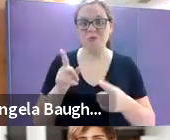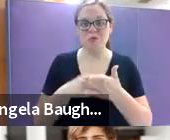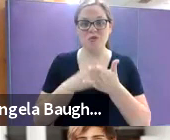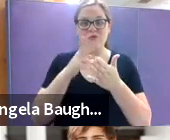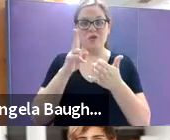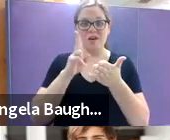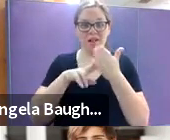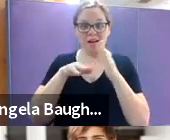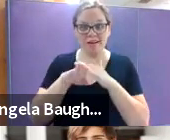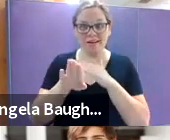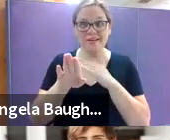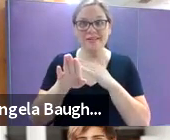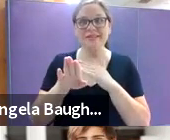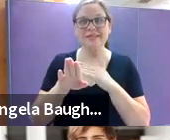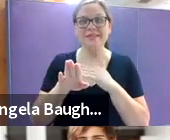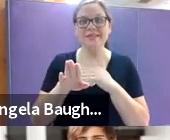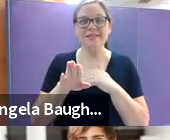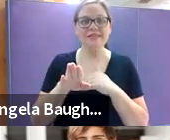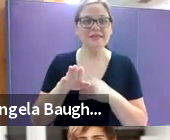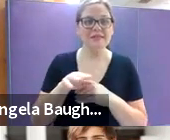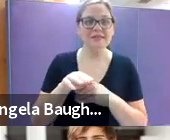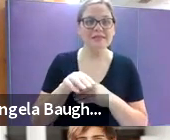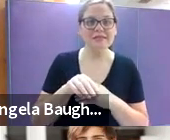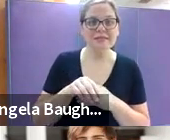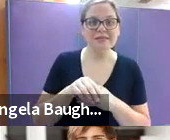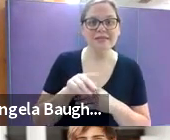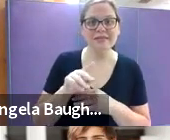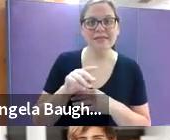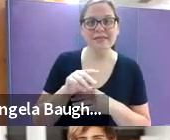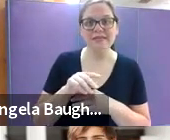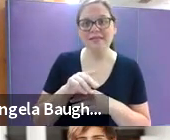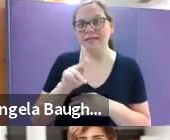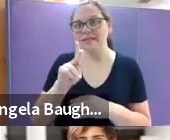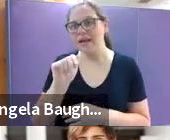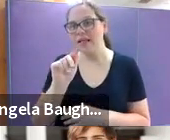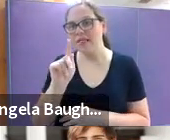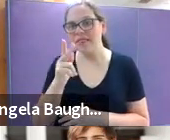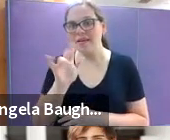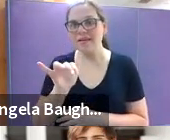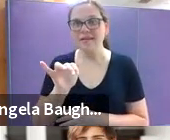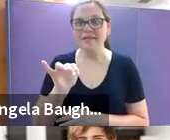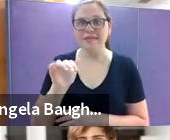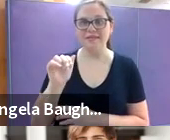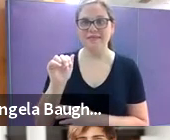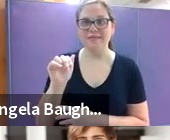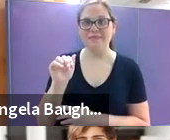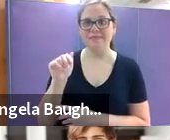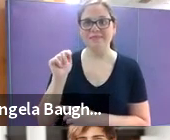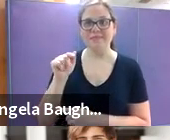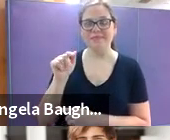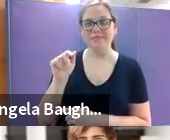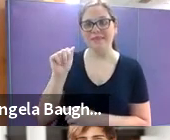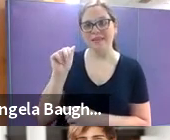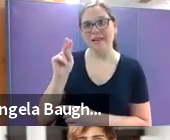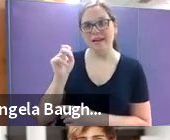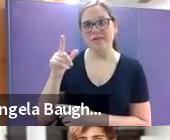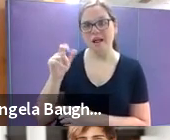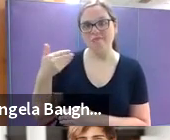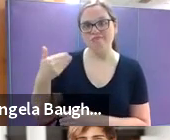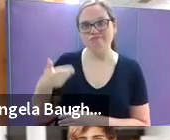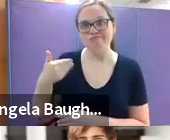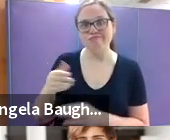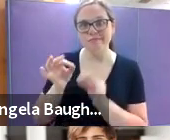you, So is Kathy talking, I can see Kathy. Am I gonna be able to see her up there? no, because Angela, We're not gonna see any of the the. interpreters are going to be I